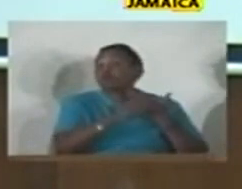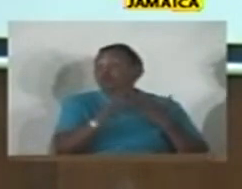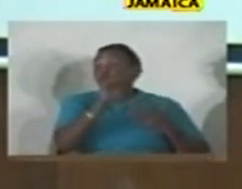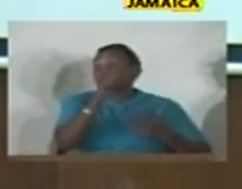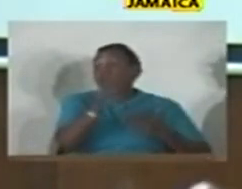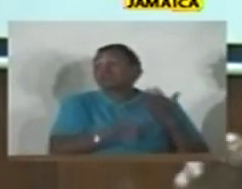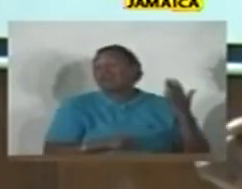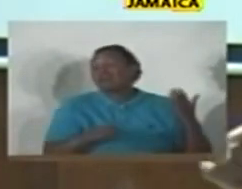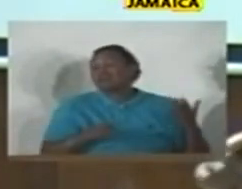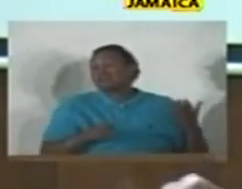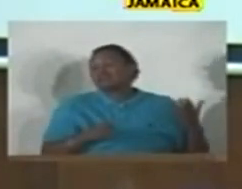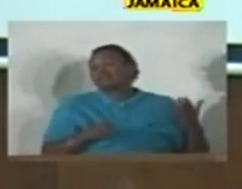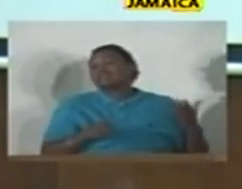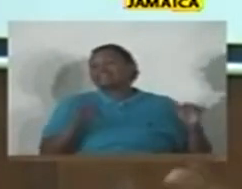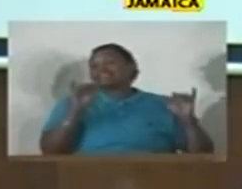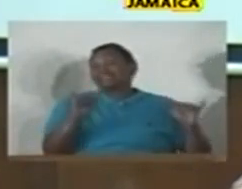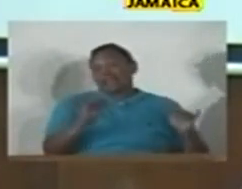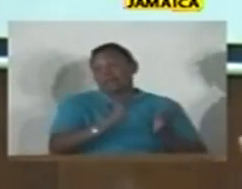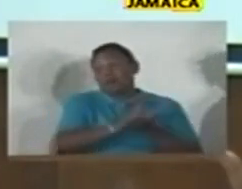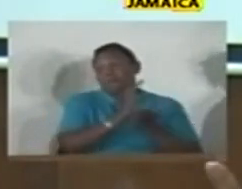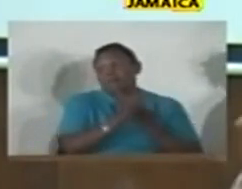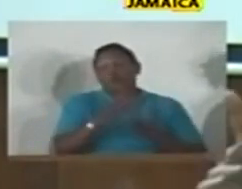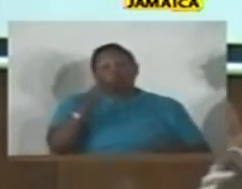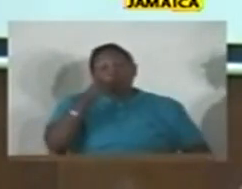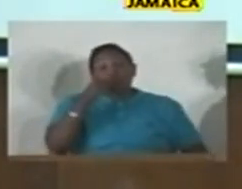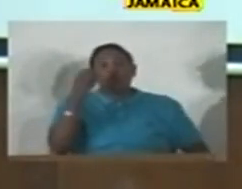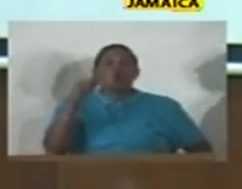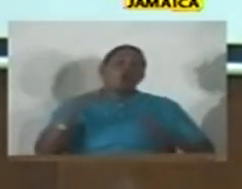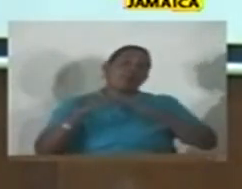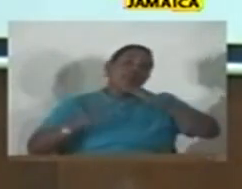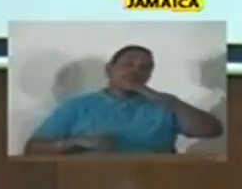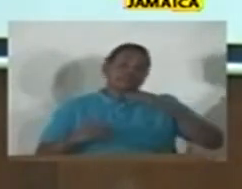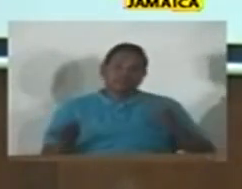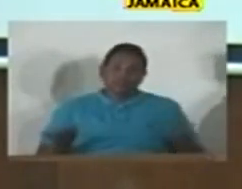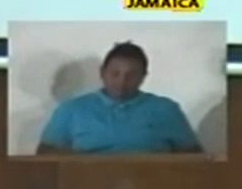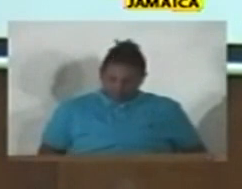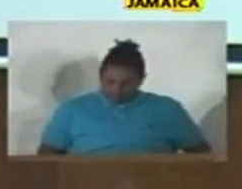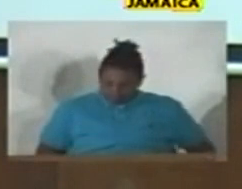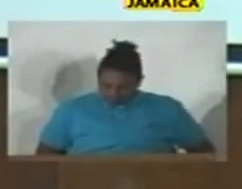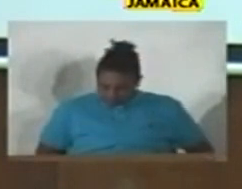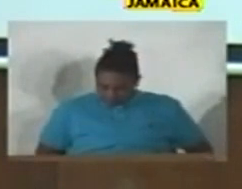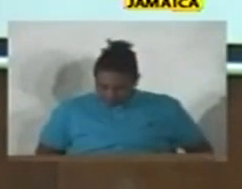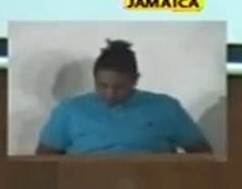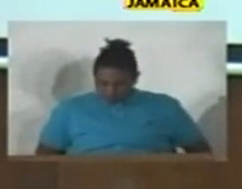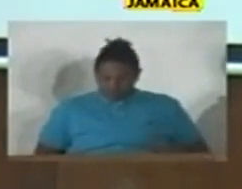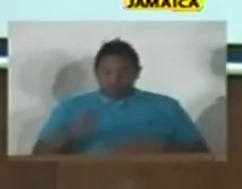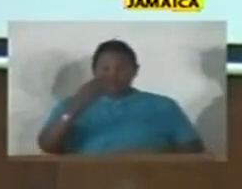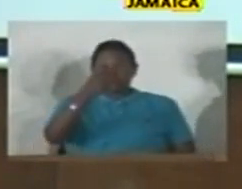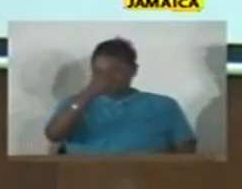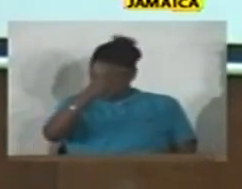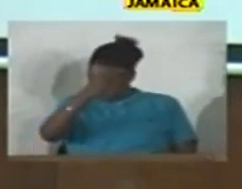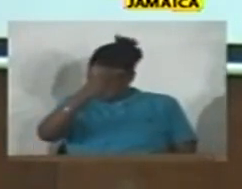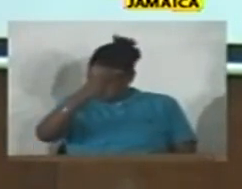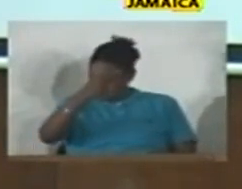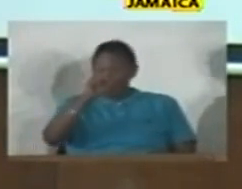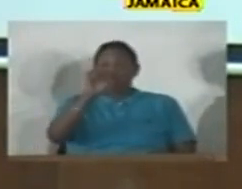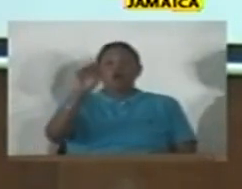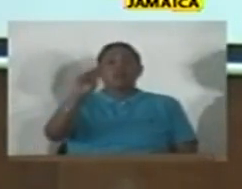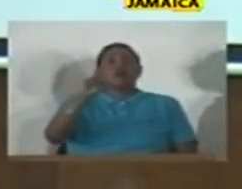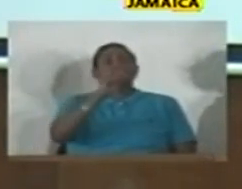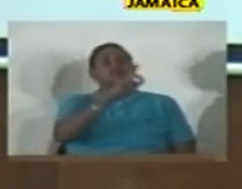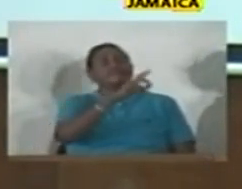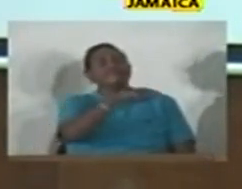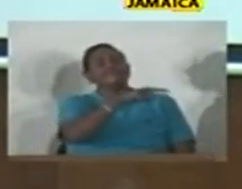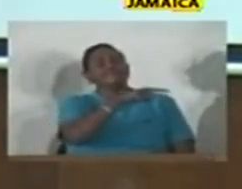cost the same amount as the bag juice or even less. The Holland agroeconomic zone